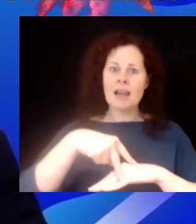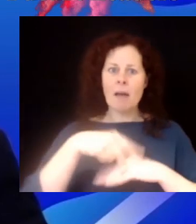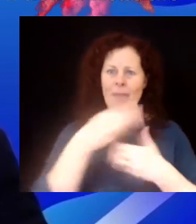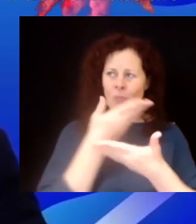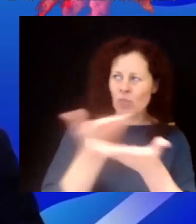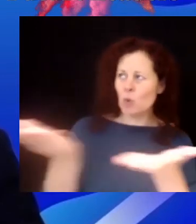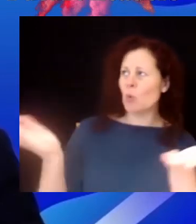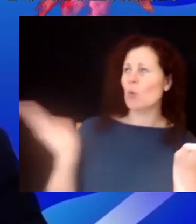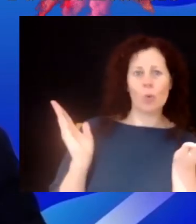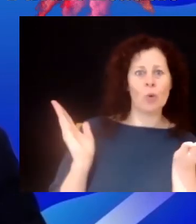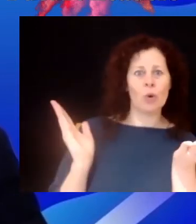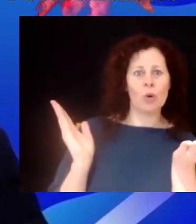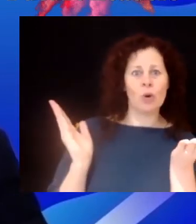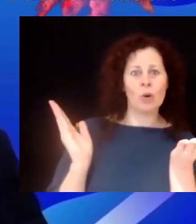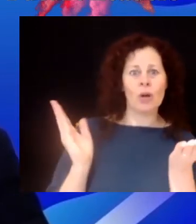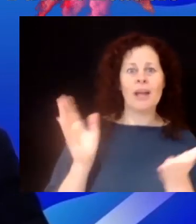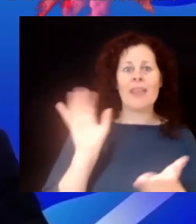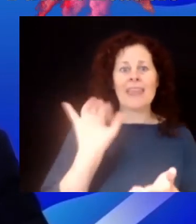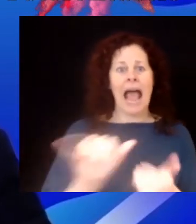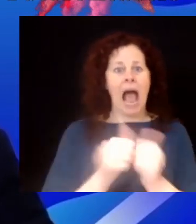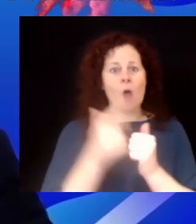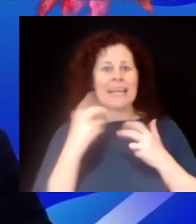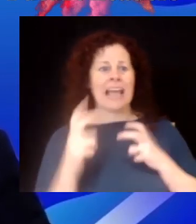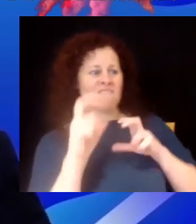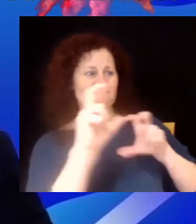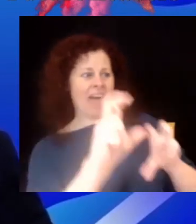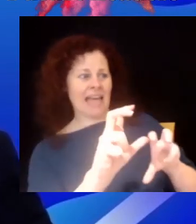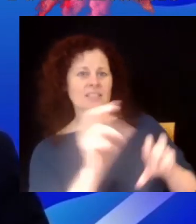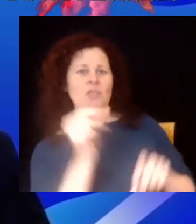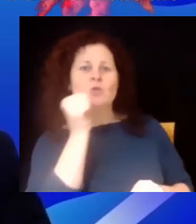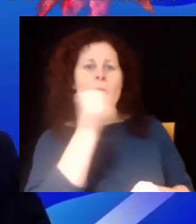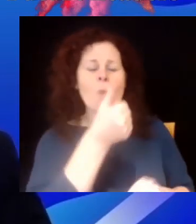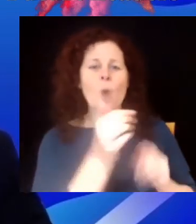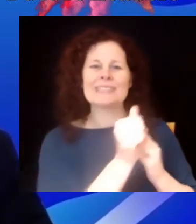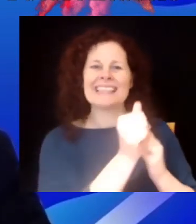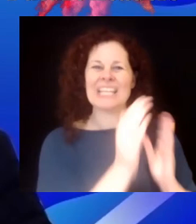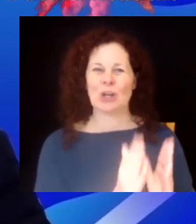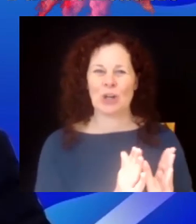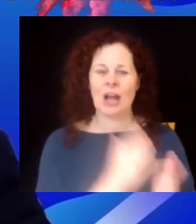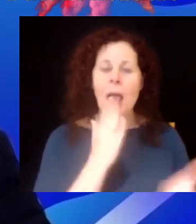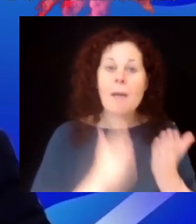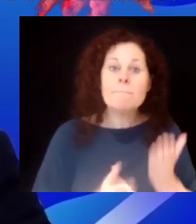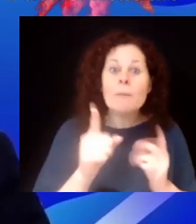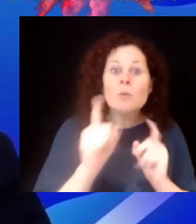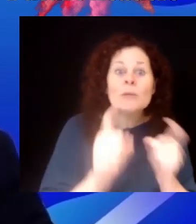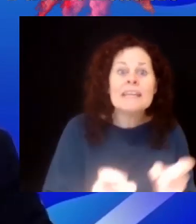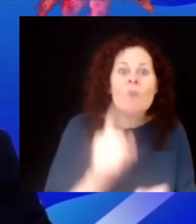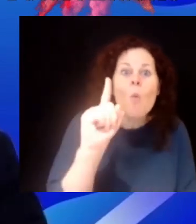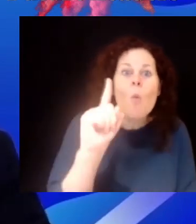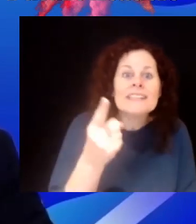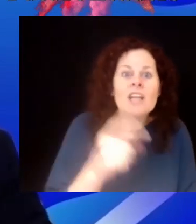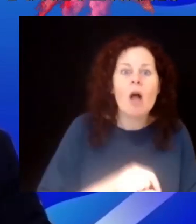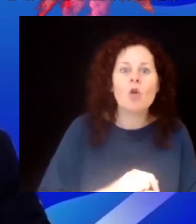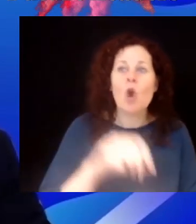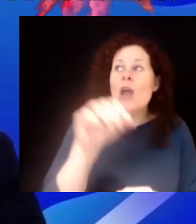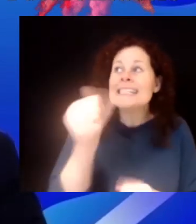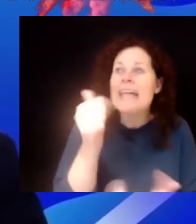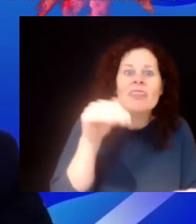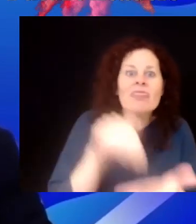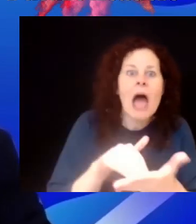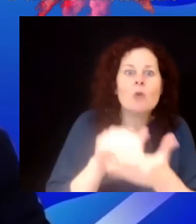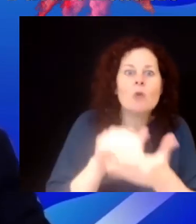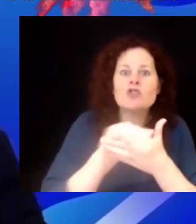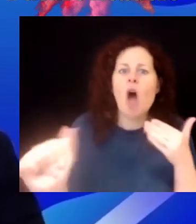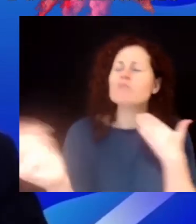door. That is why I am personally donating tonight and why I am indebted to the amazing volunteers